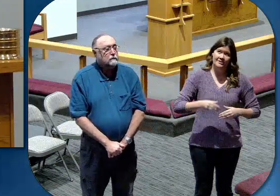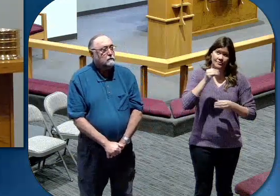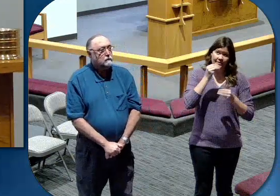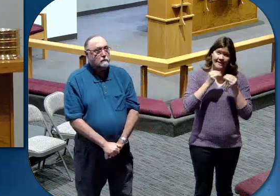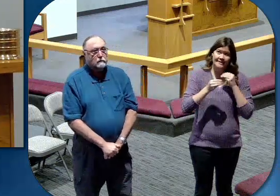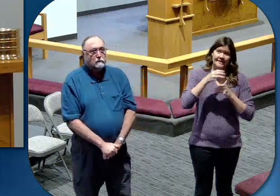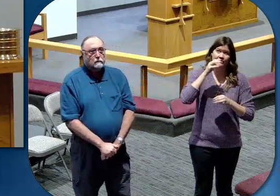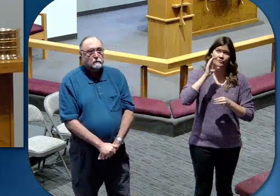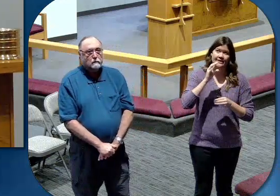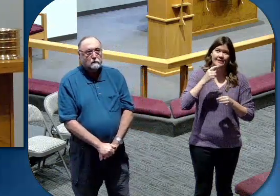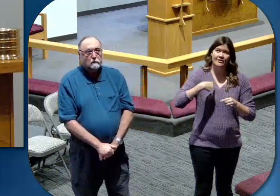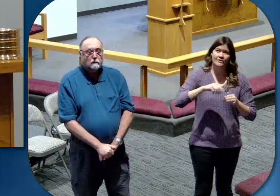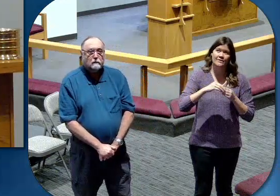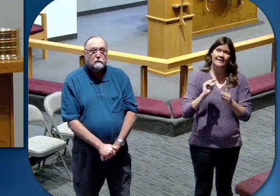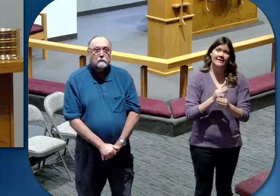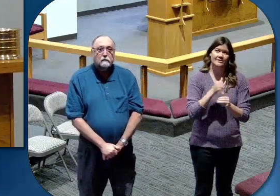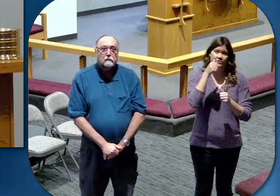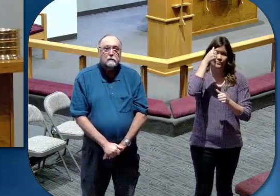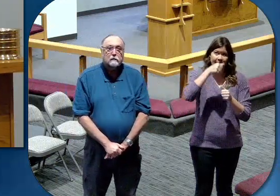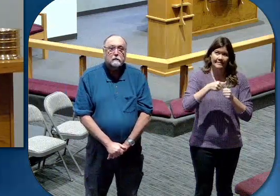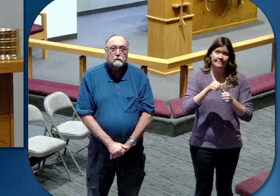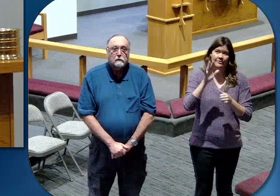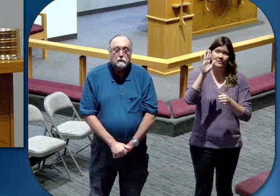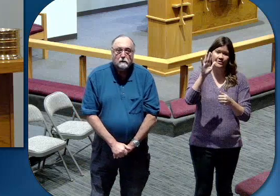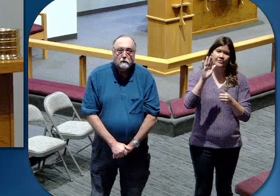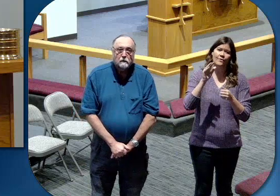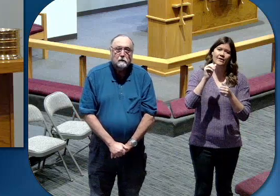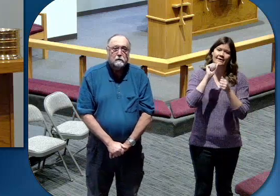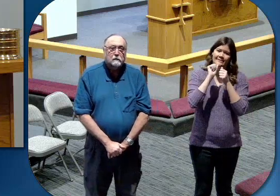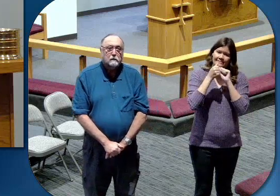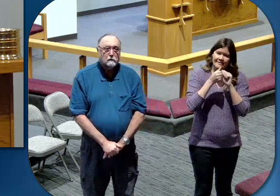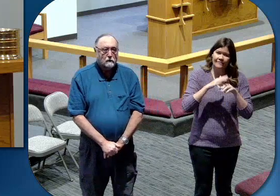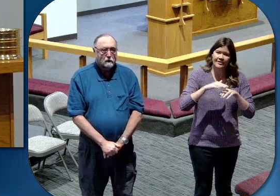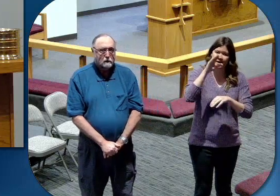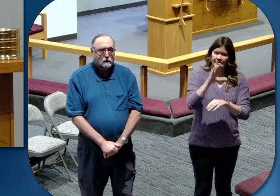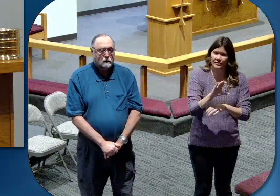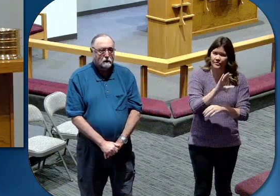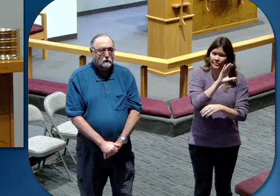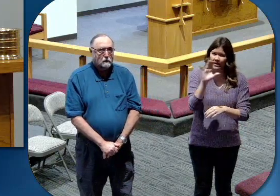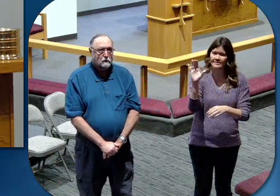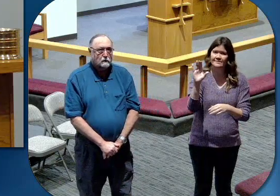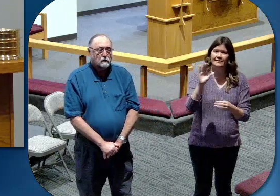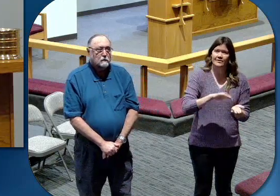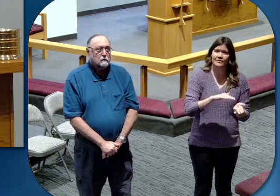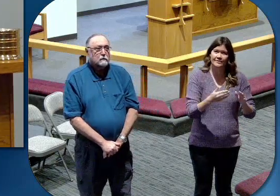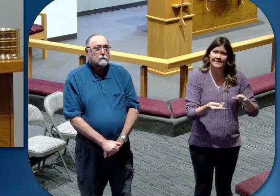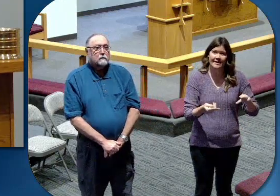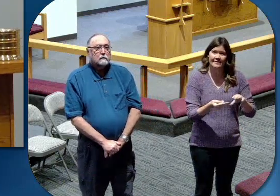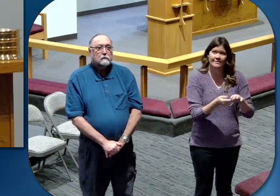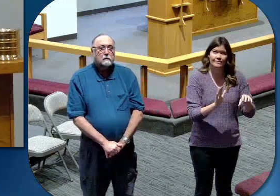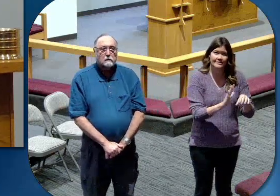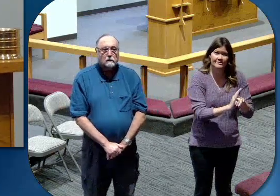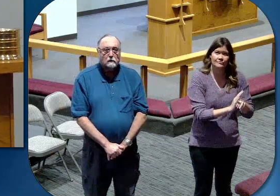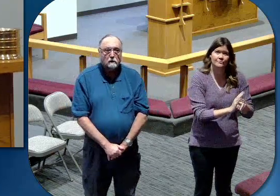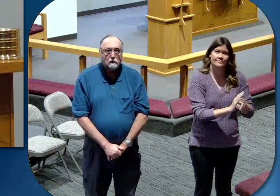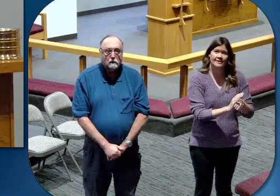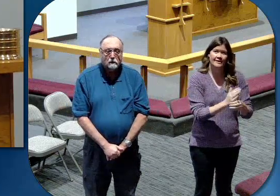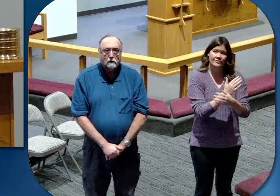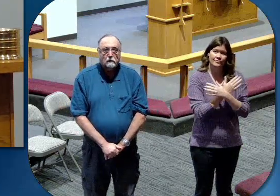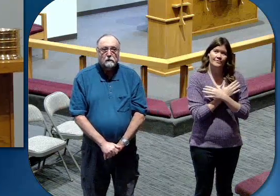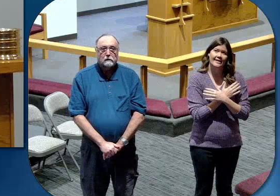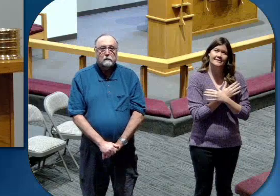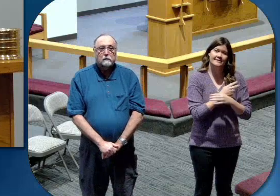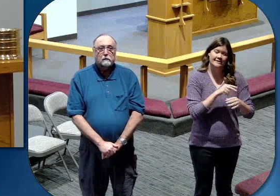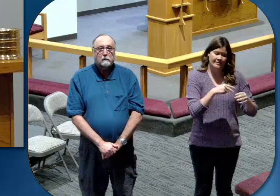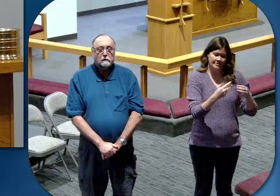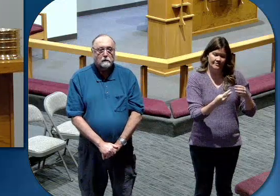remember and to confess your holy cross and passion, your blessed death, your rest in the tomb, your resurrection from the dead, your